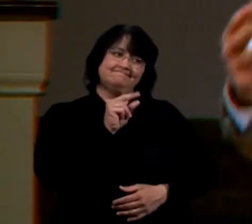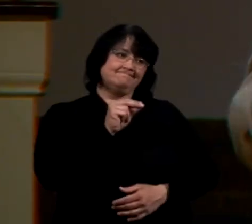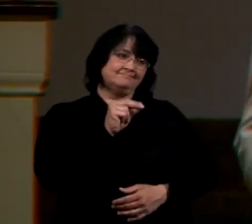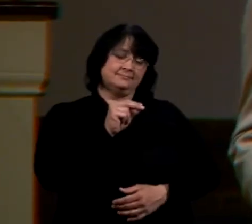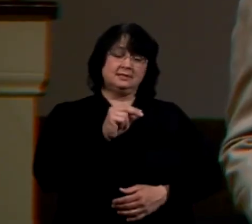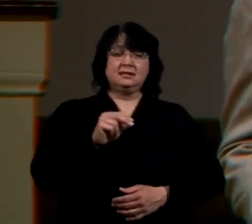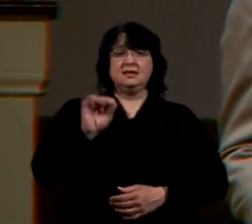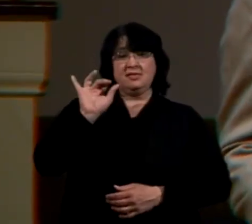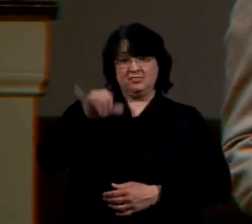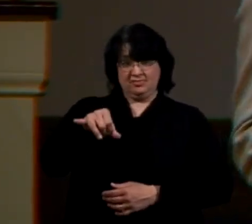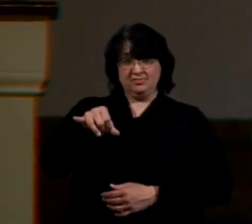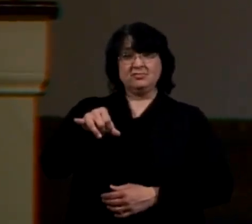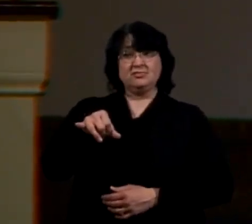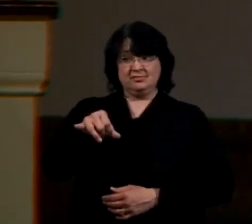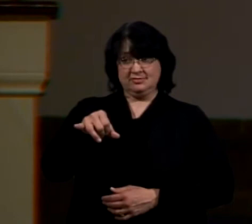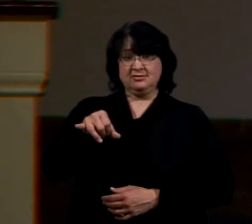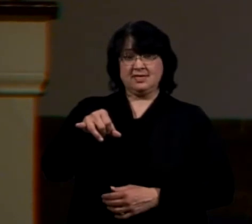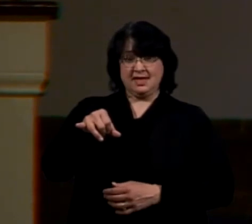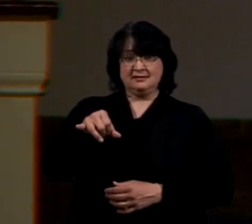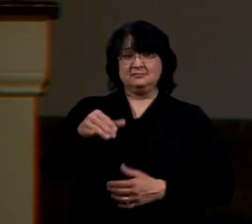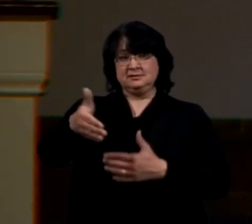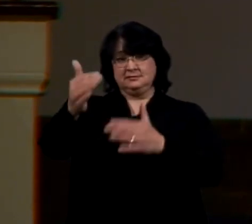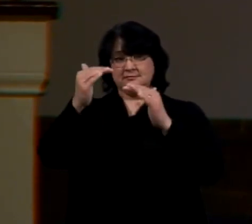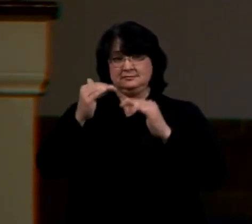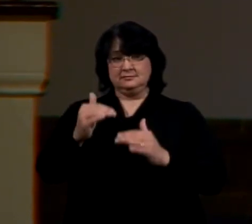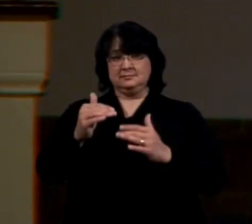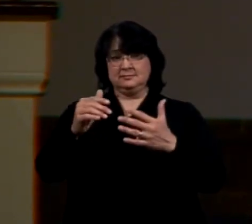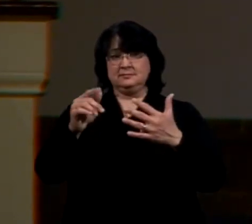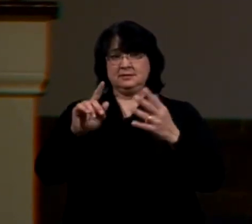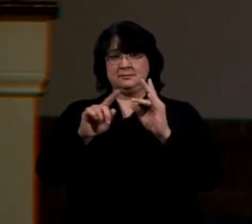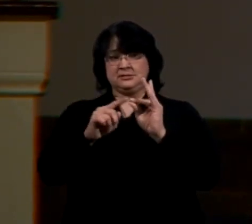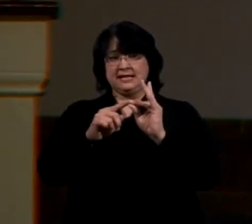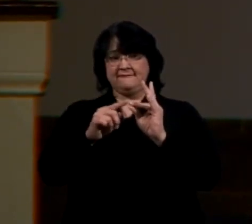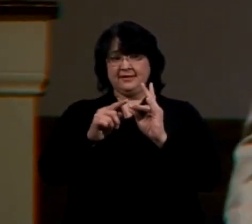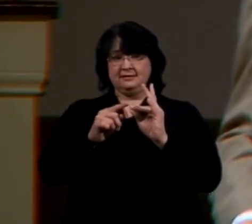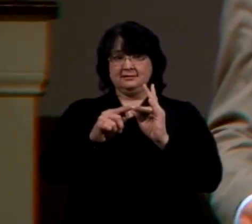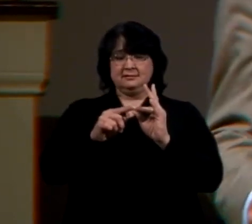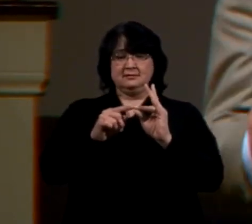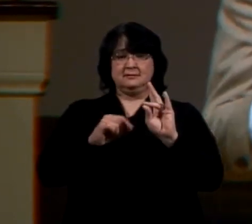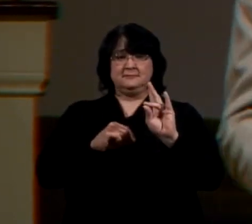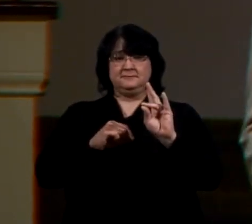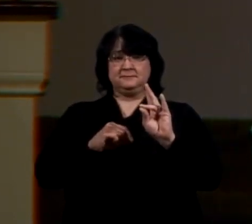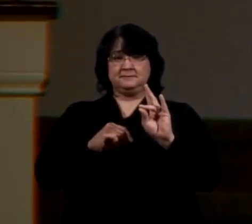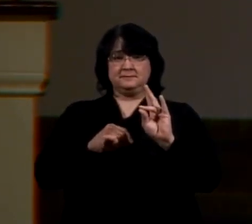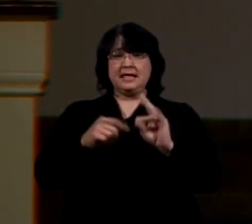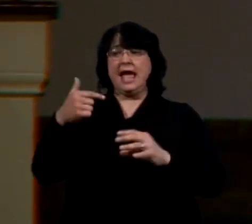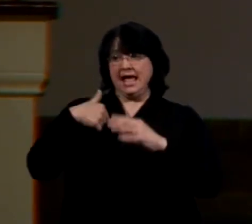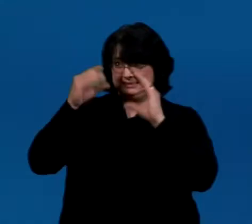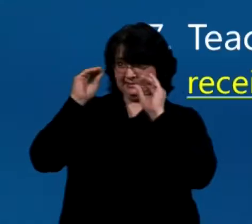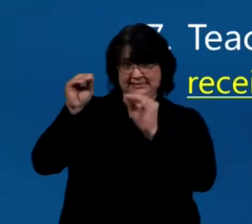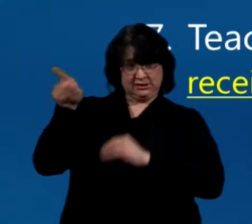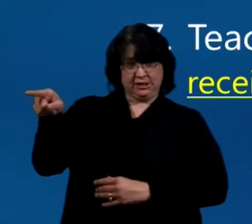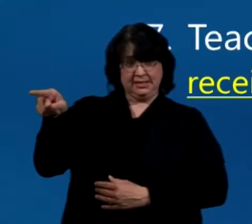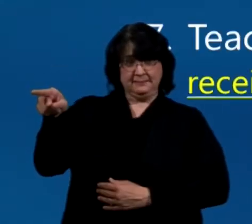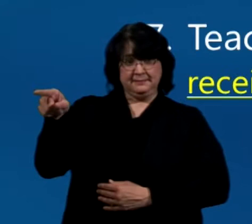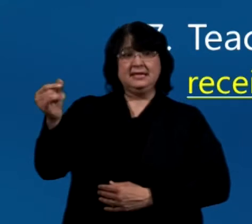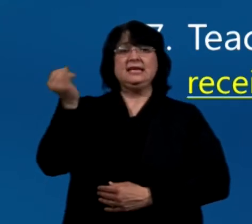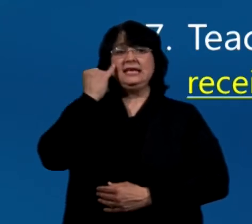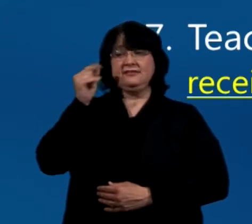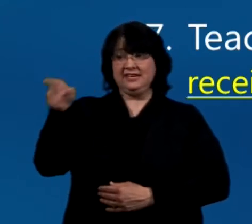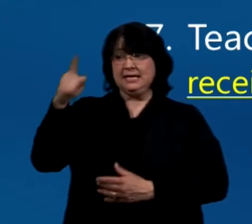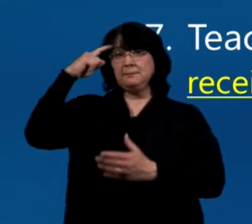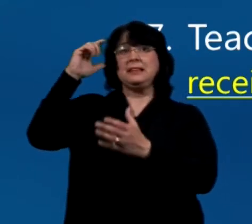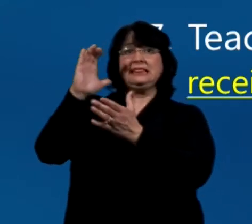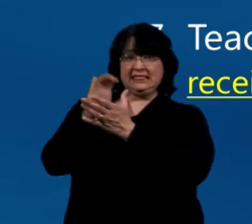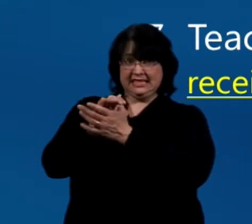At that point, I'm going to go on to step number seven. What is step number seven? I'm going to teach him that if he will